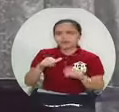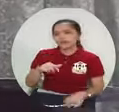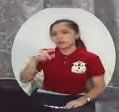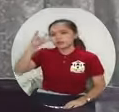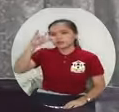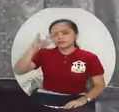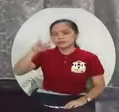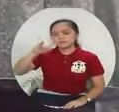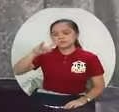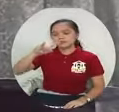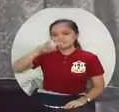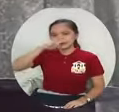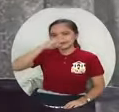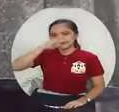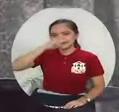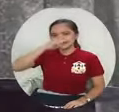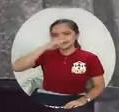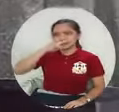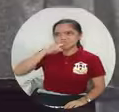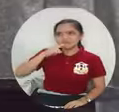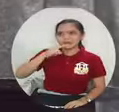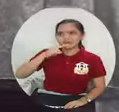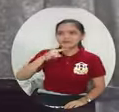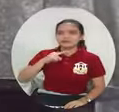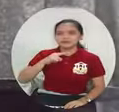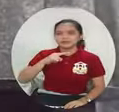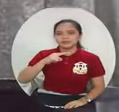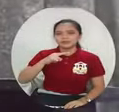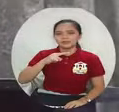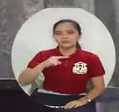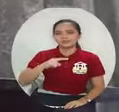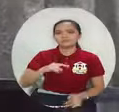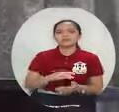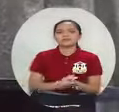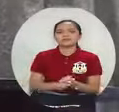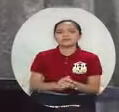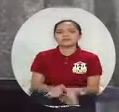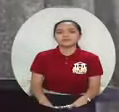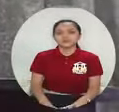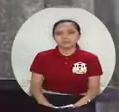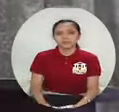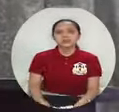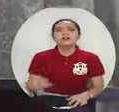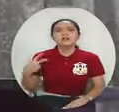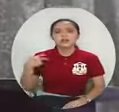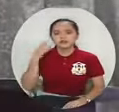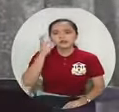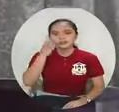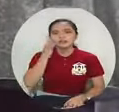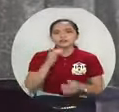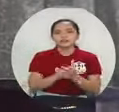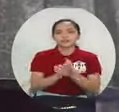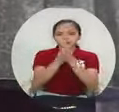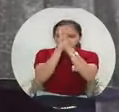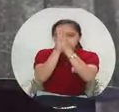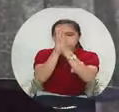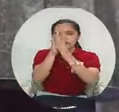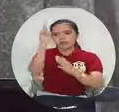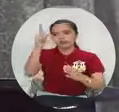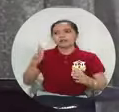Ang mga tao nga may commitment, mabinungahon, oy, may naaginabunga. Something